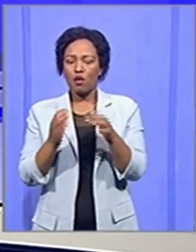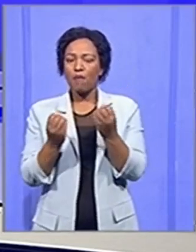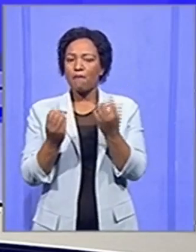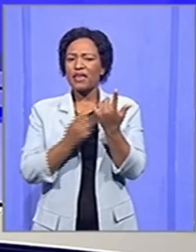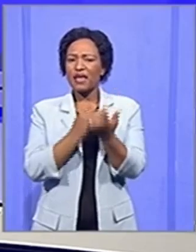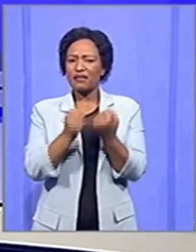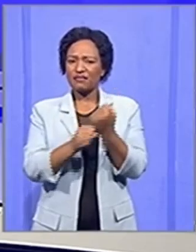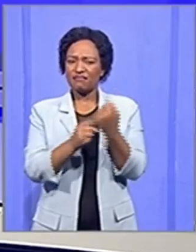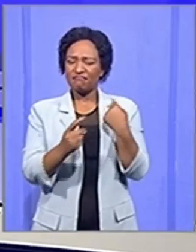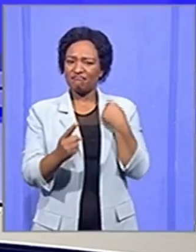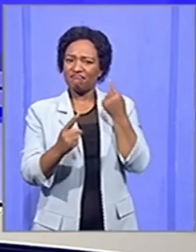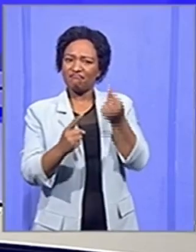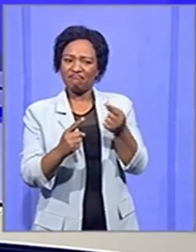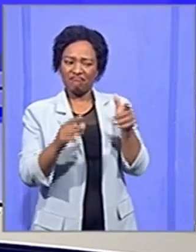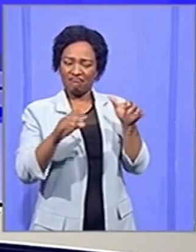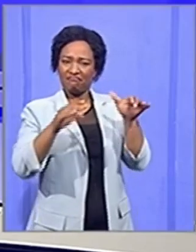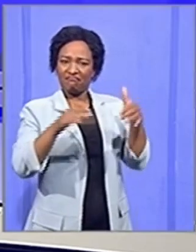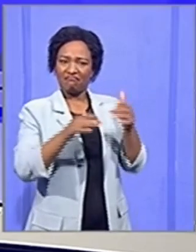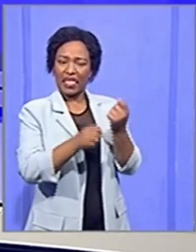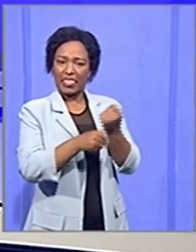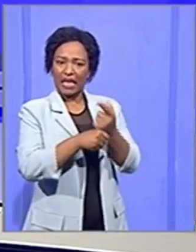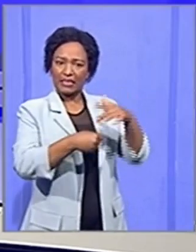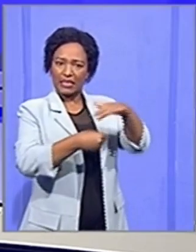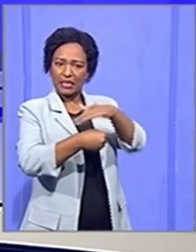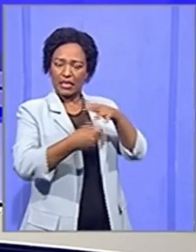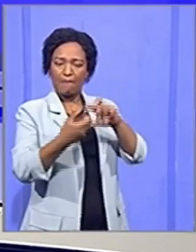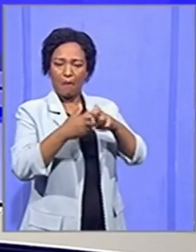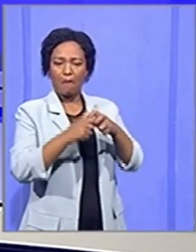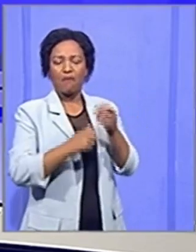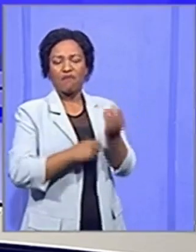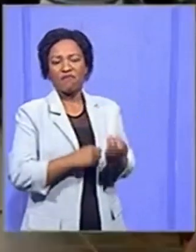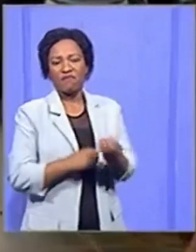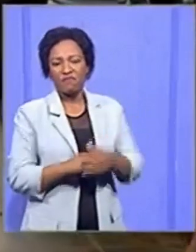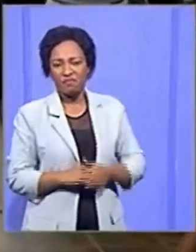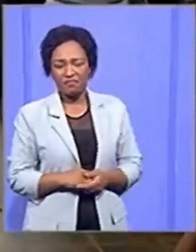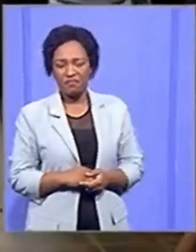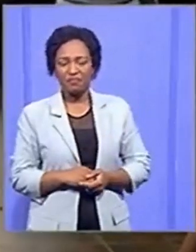industry e rwele mathata a ka tlhogo.